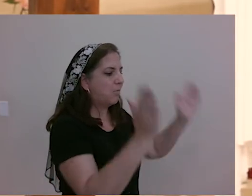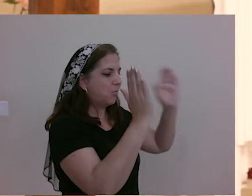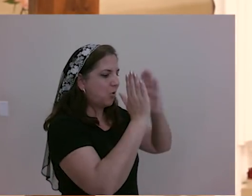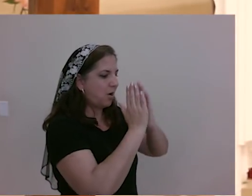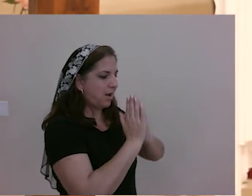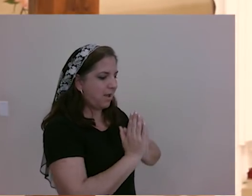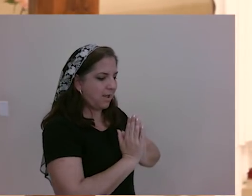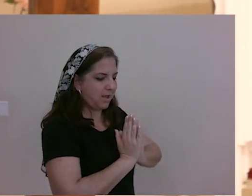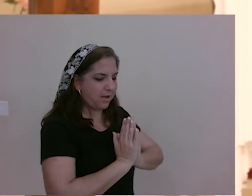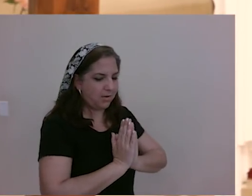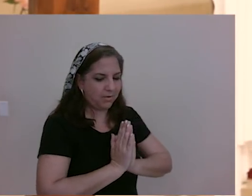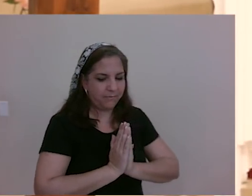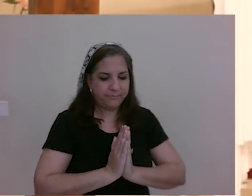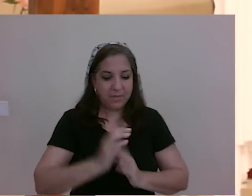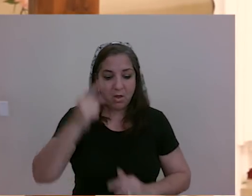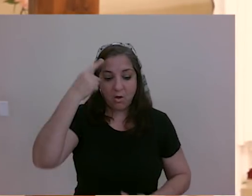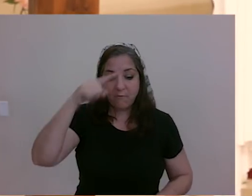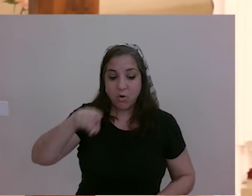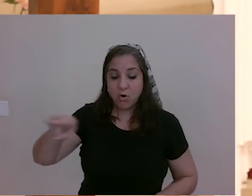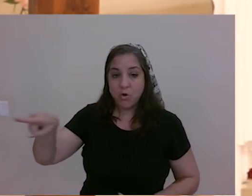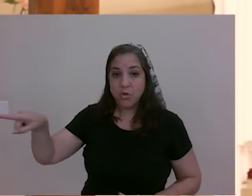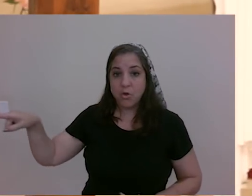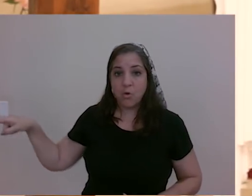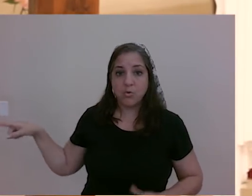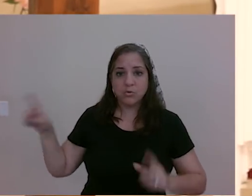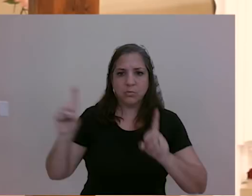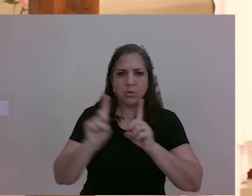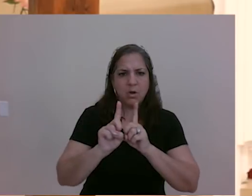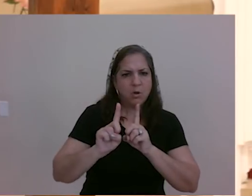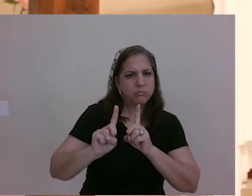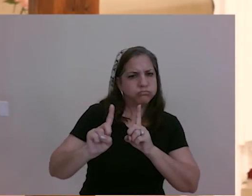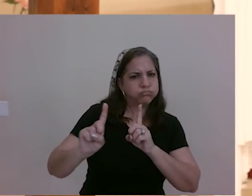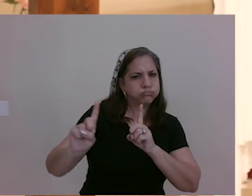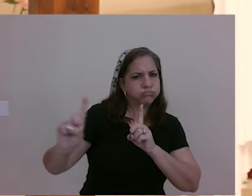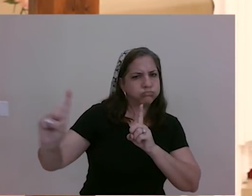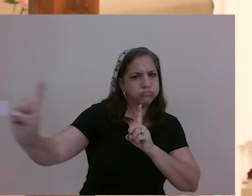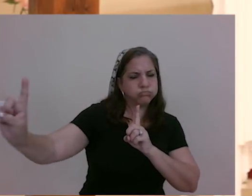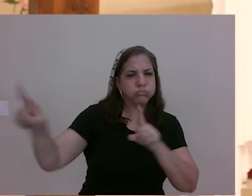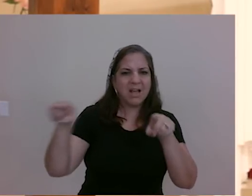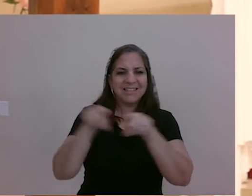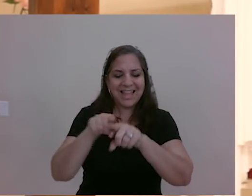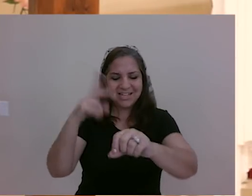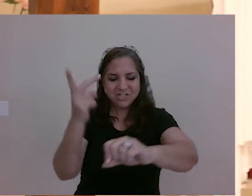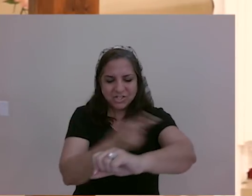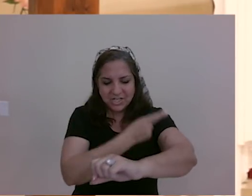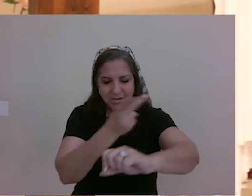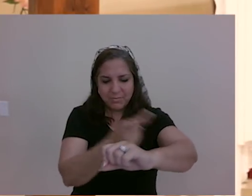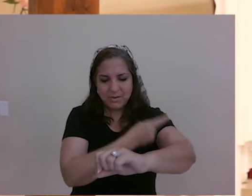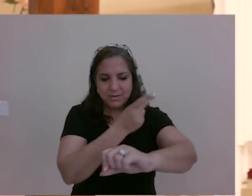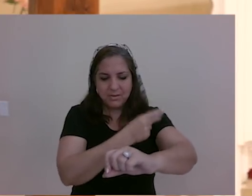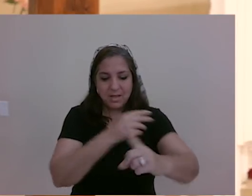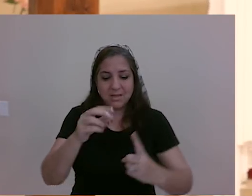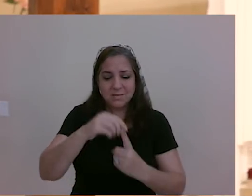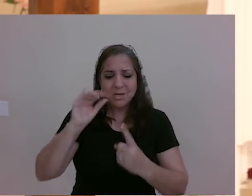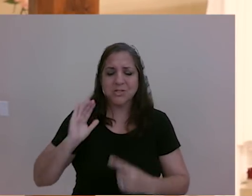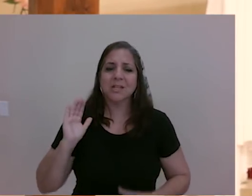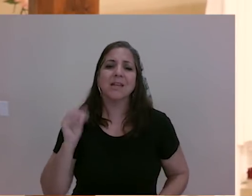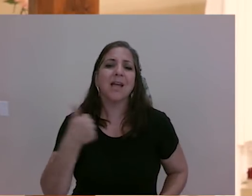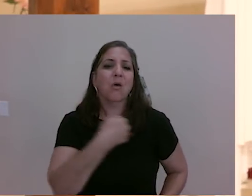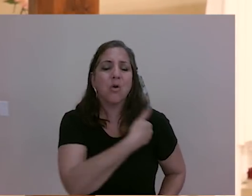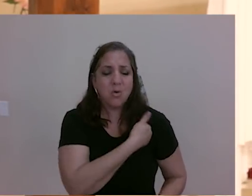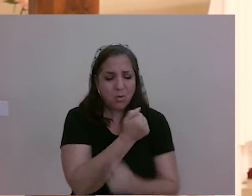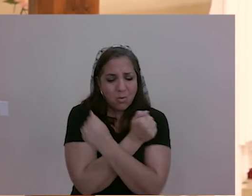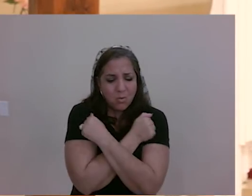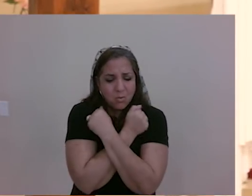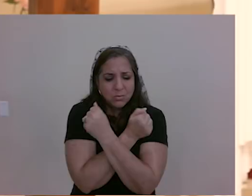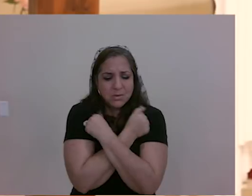prayer. For those who have gone astray like sheep, especially our own loved ones,